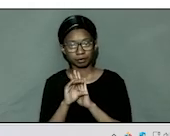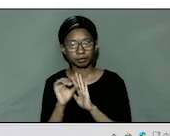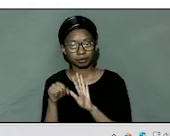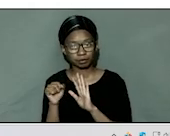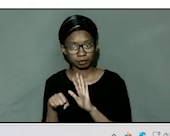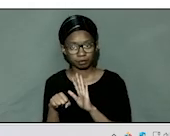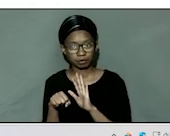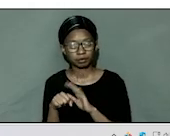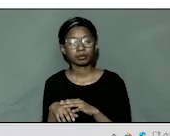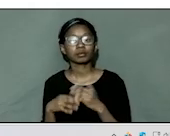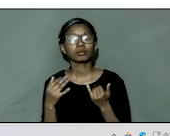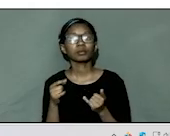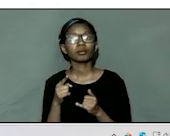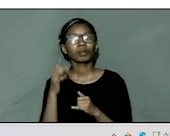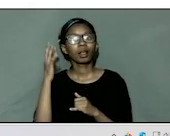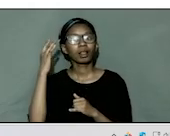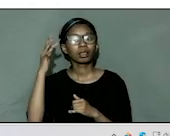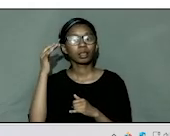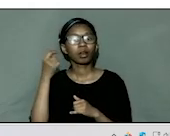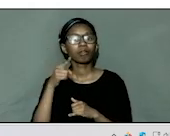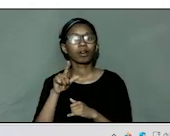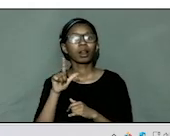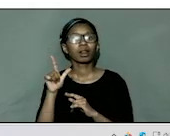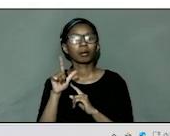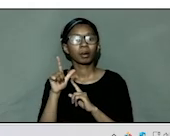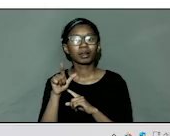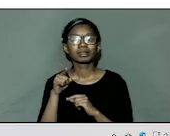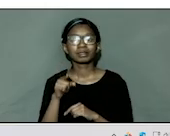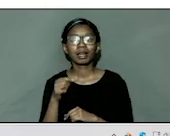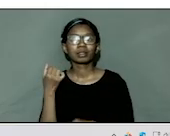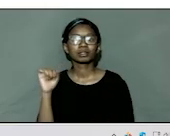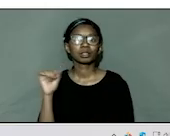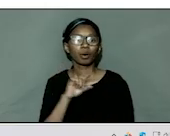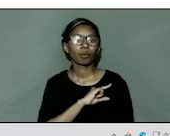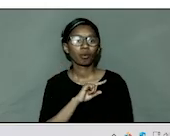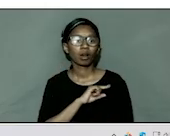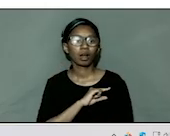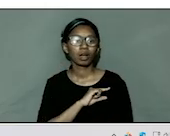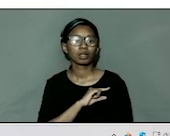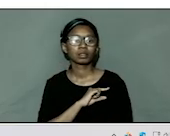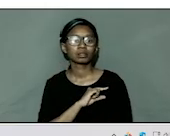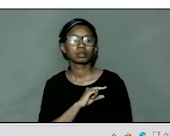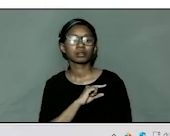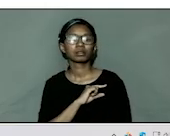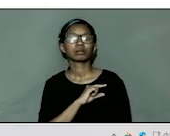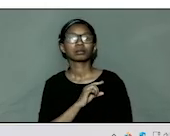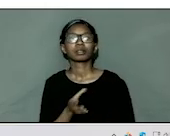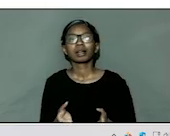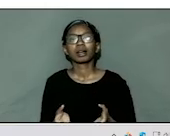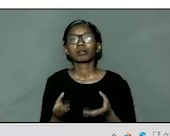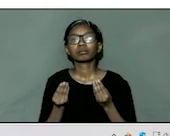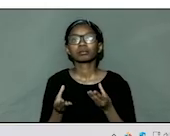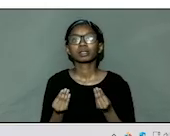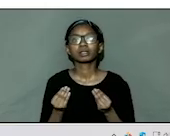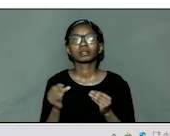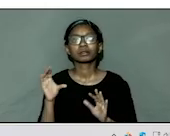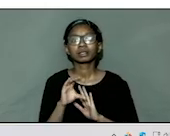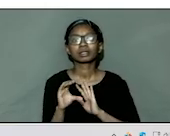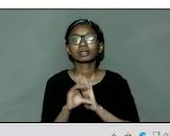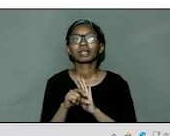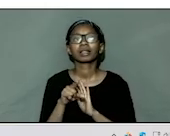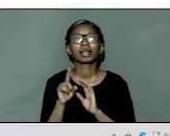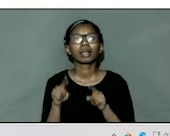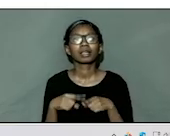now, the theory of Lamarck is rejected because acquired characteristics cannot